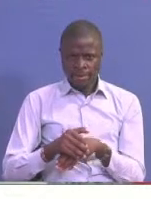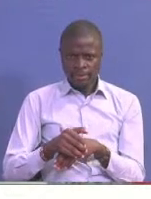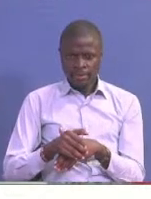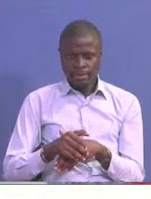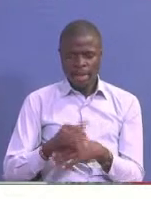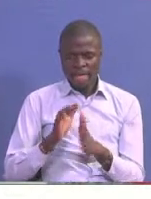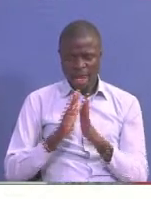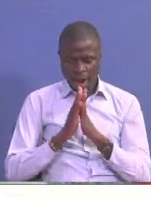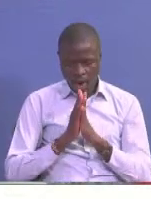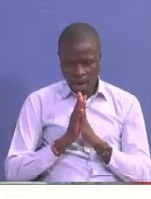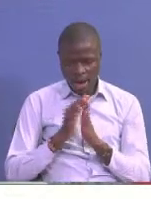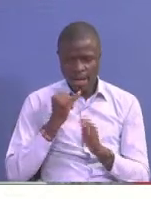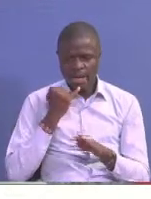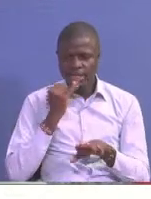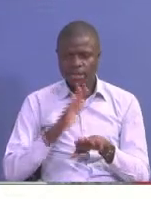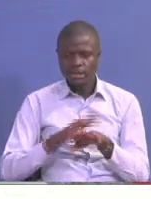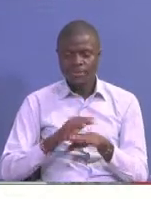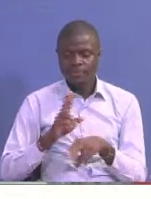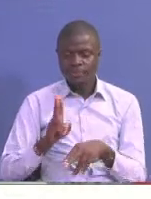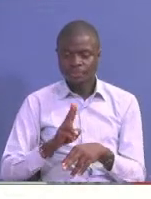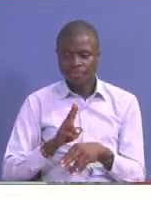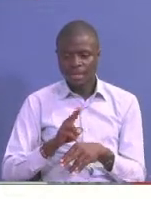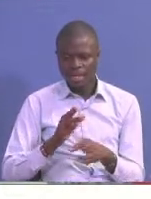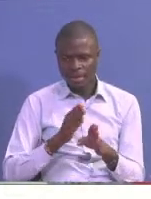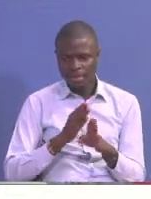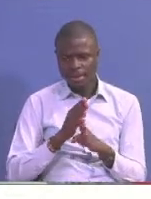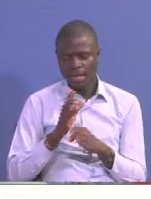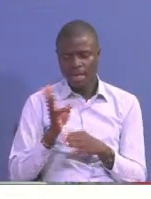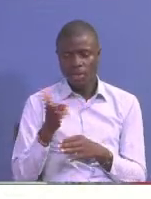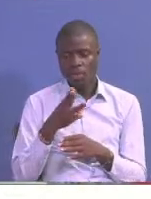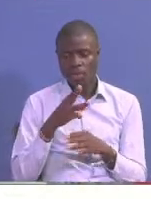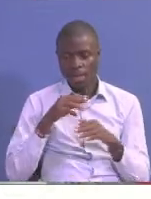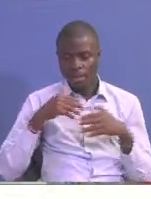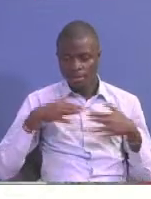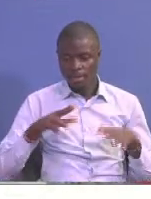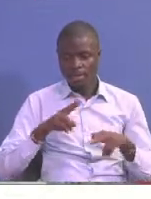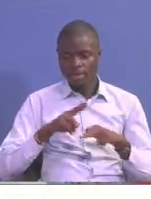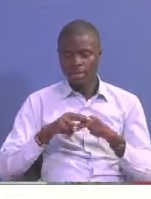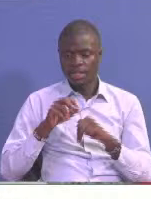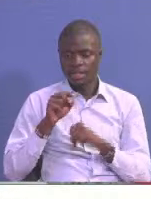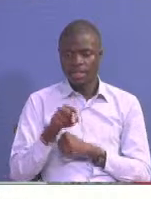The honors is on us, and especially we people who are seated here.